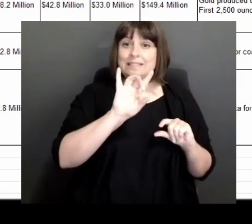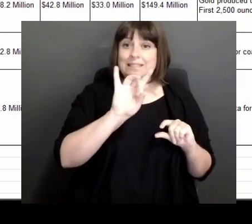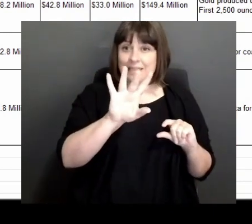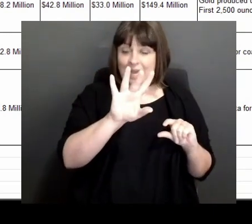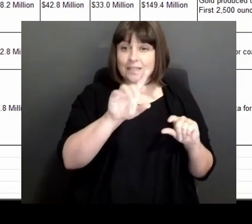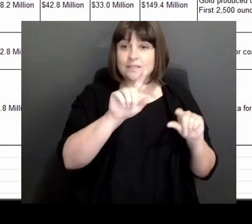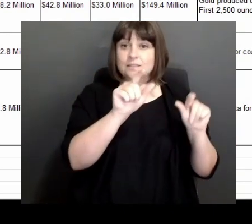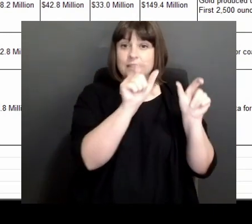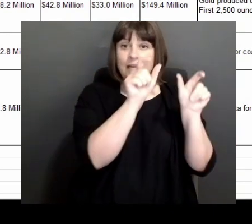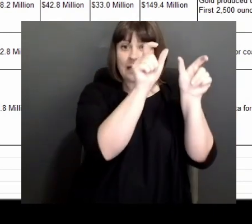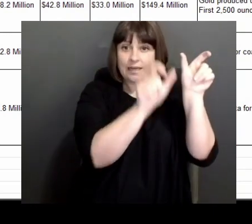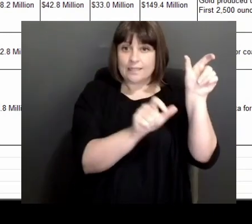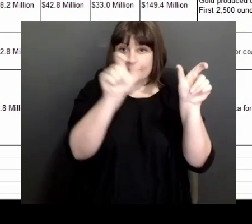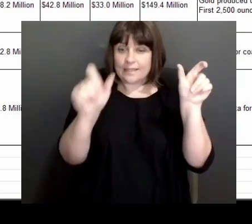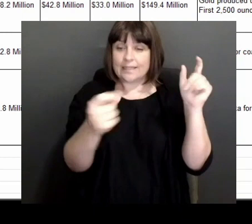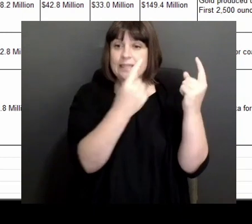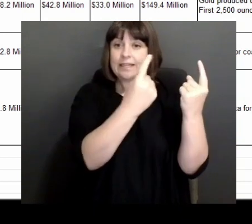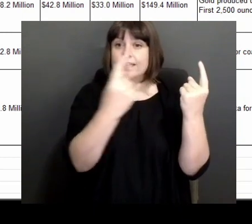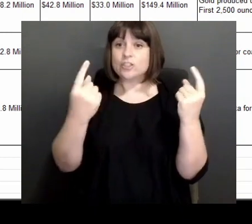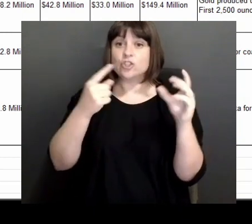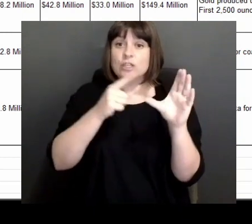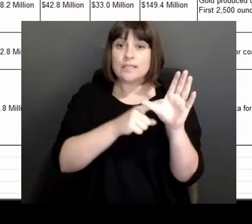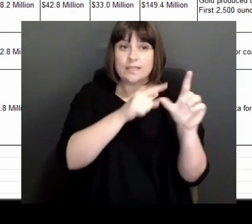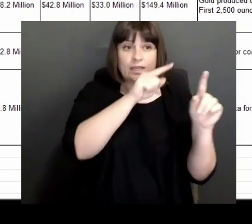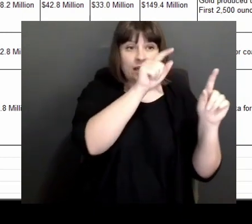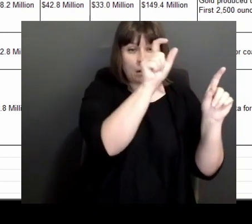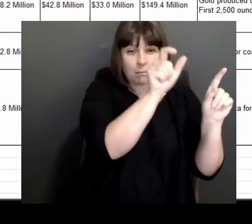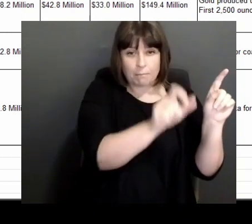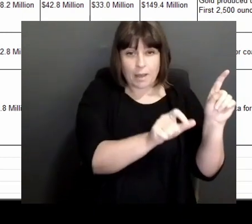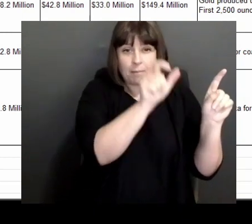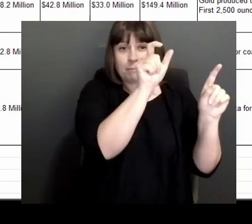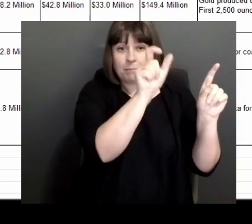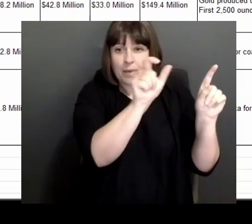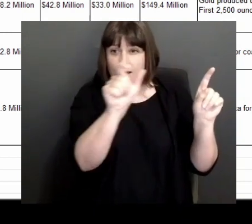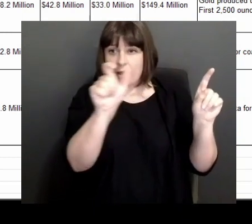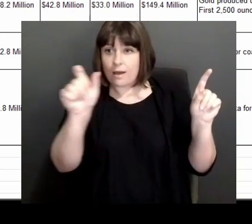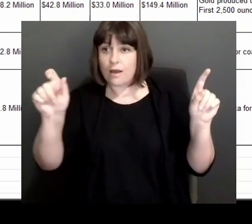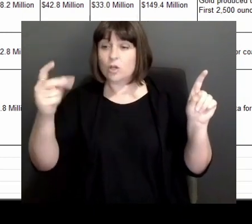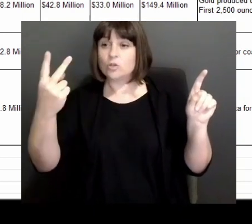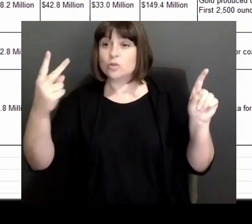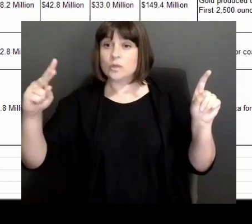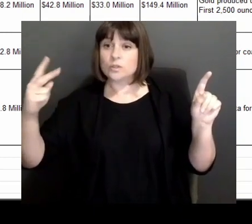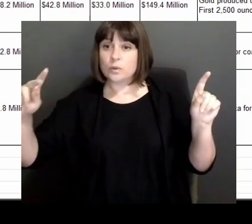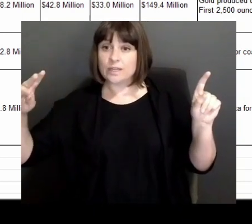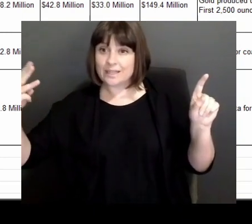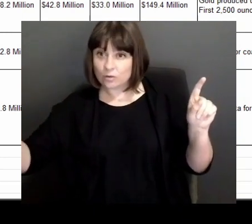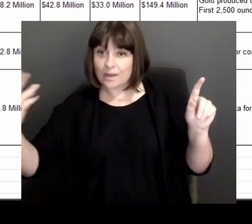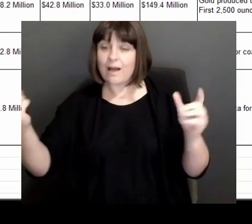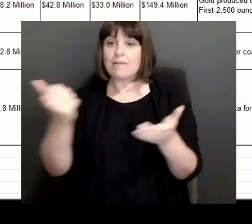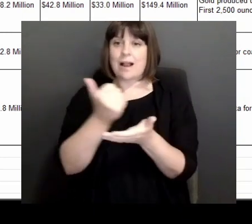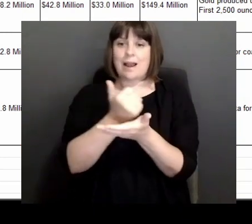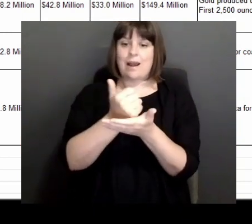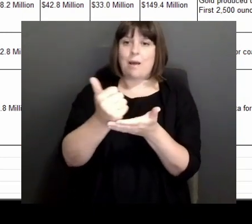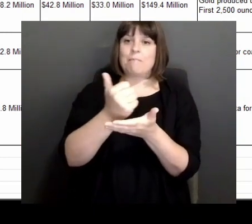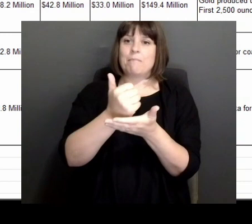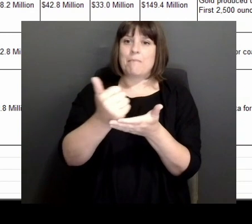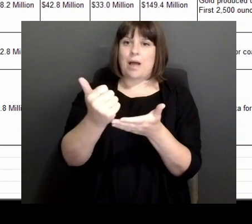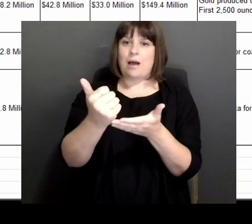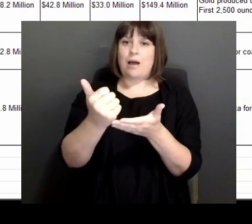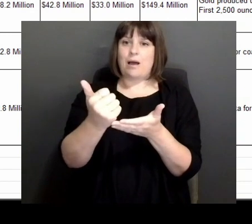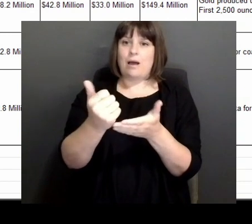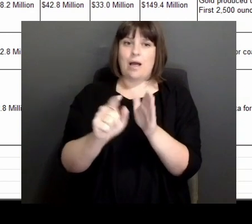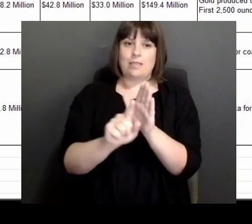year broken down, 2010 to 2023, sets out a number representing the